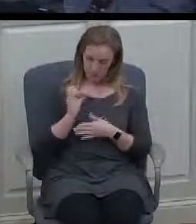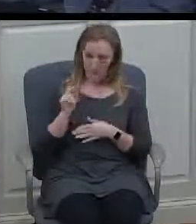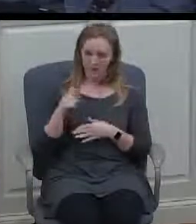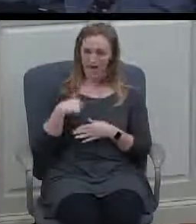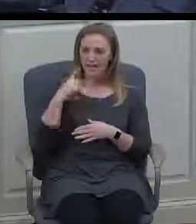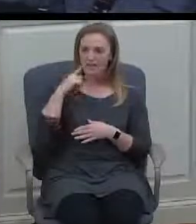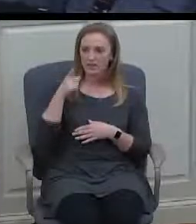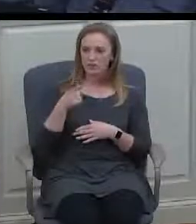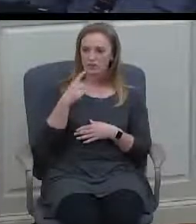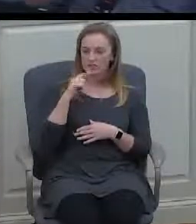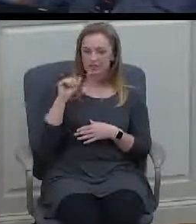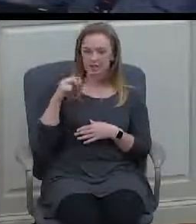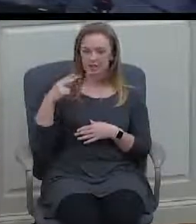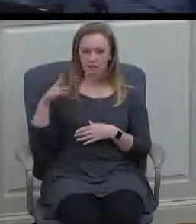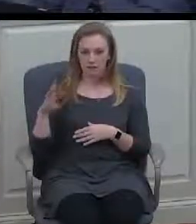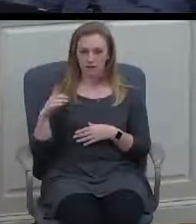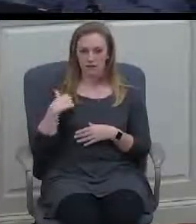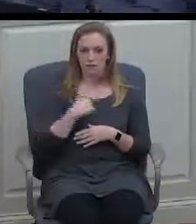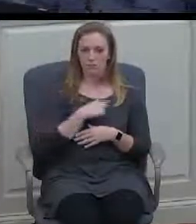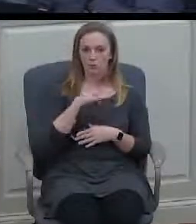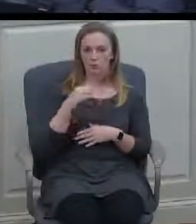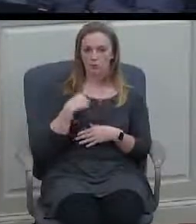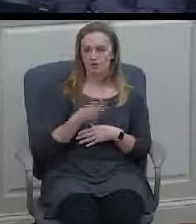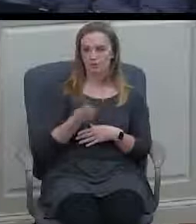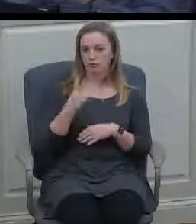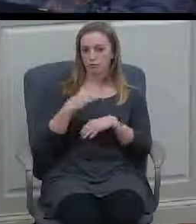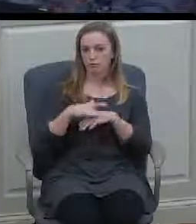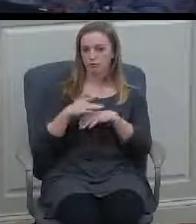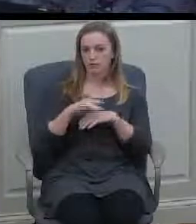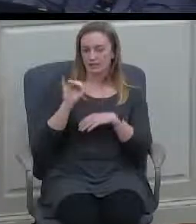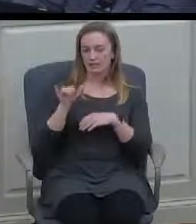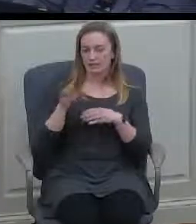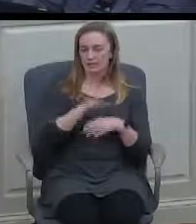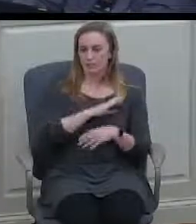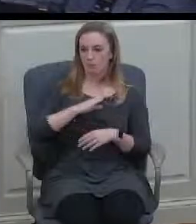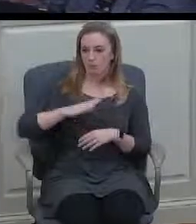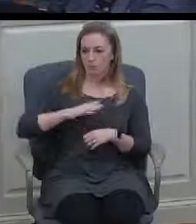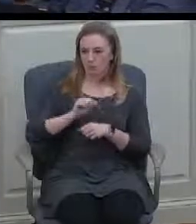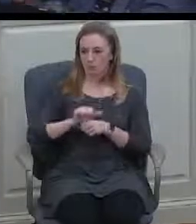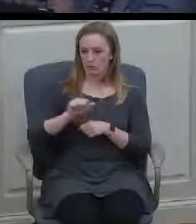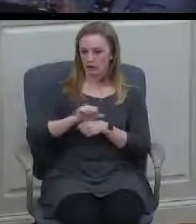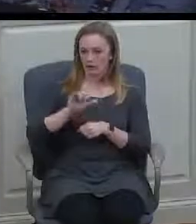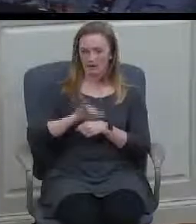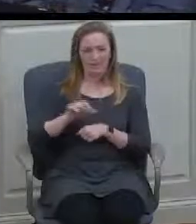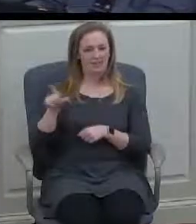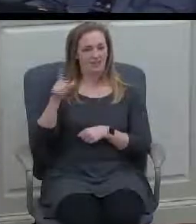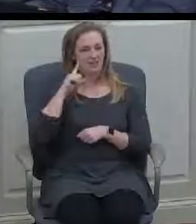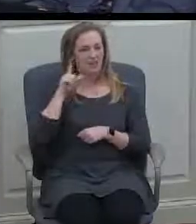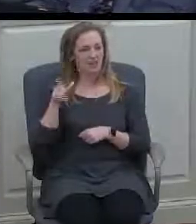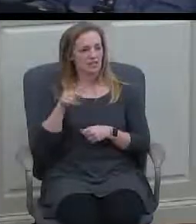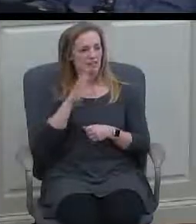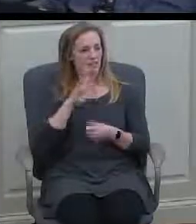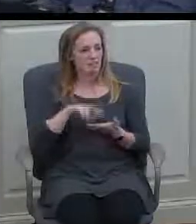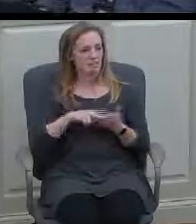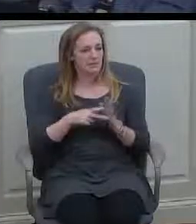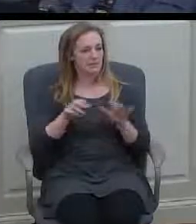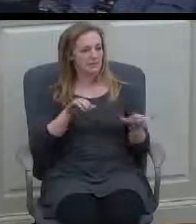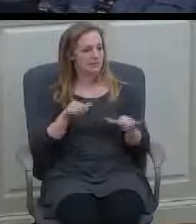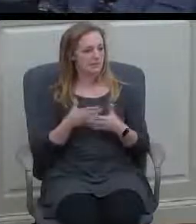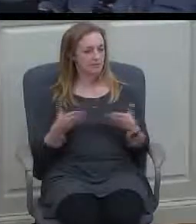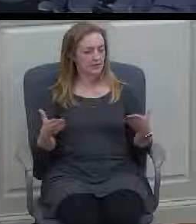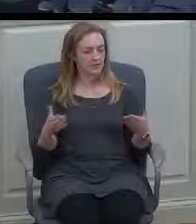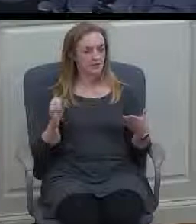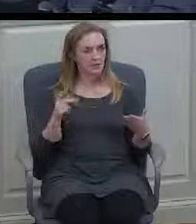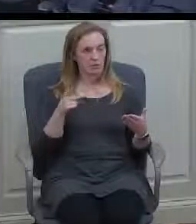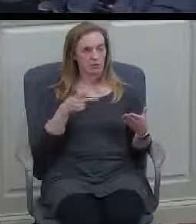said HAV. Well, You we said- are. We have 2 vacancies on that board, so we're Yeah. working on that. But I thought he was referring to the same thing, okay, all right. Planning